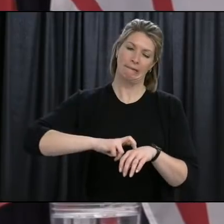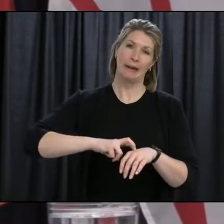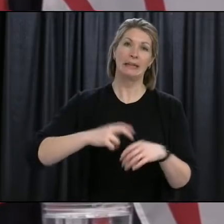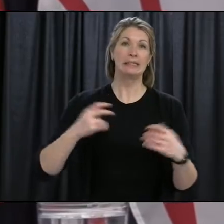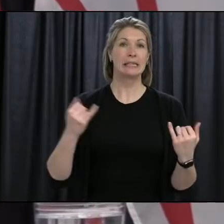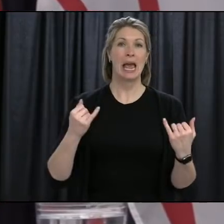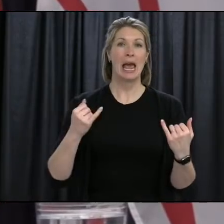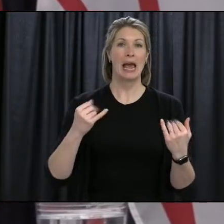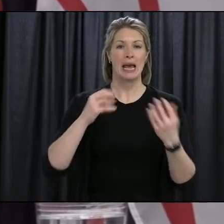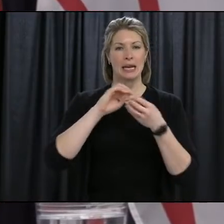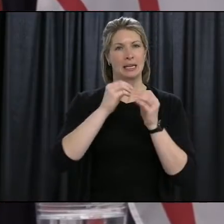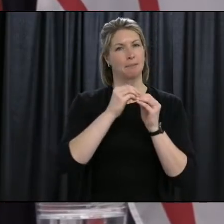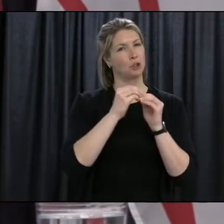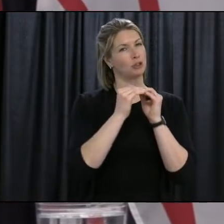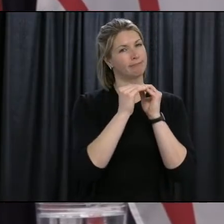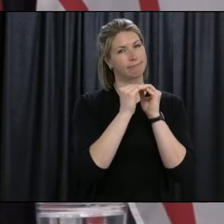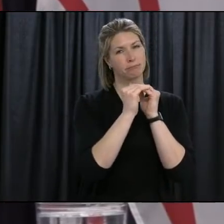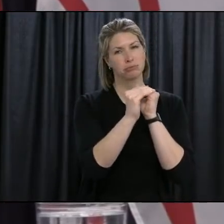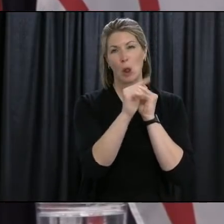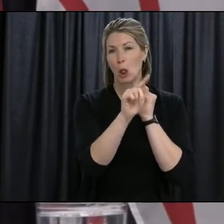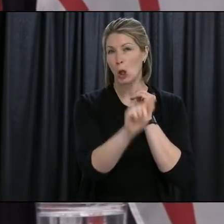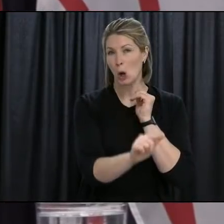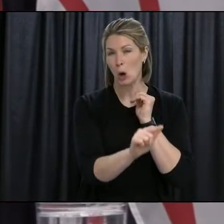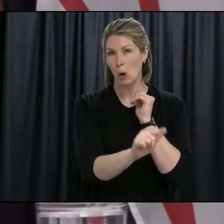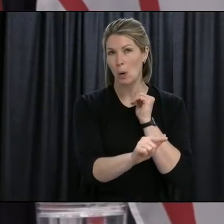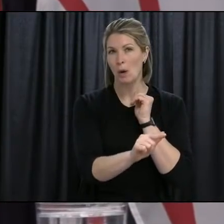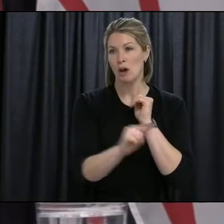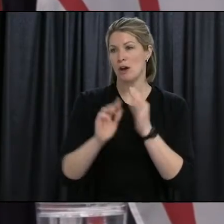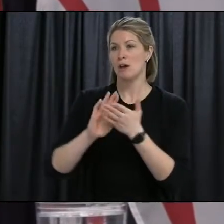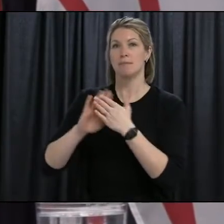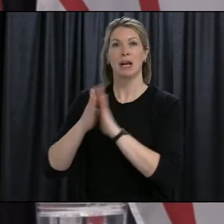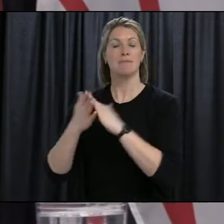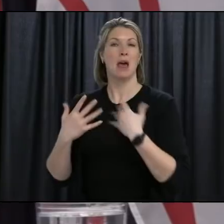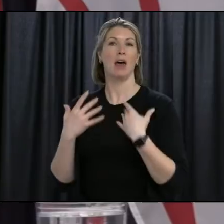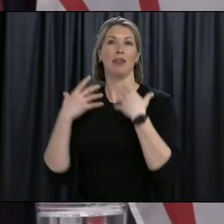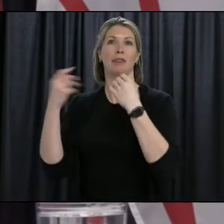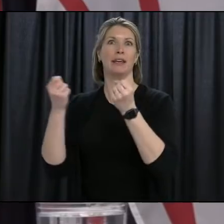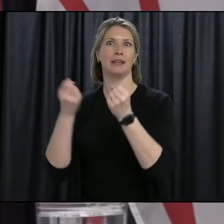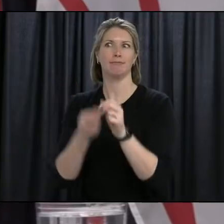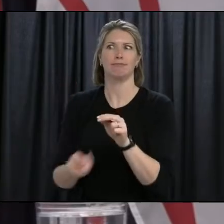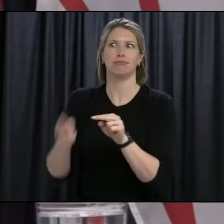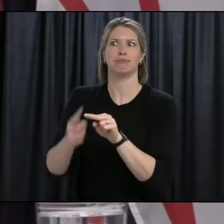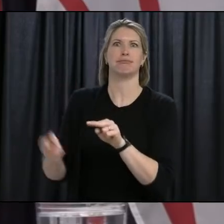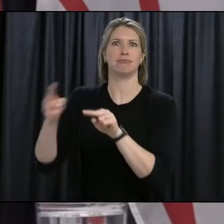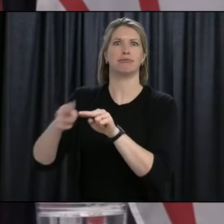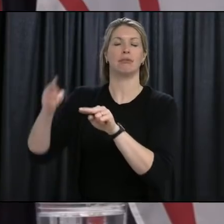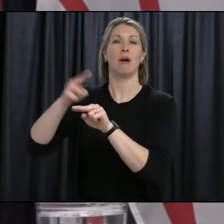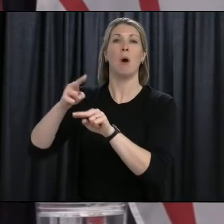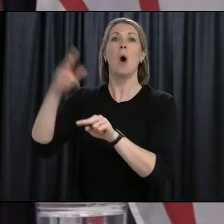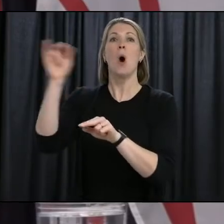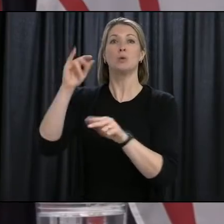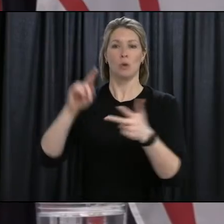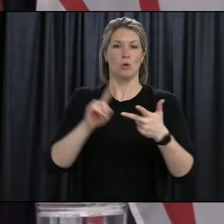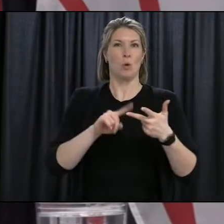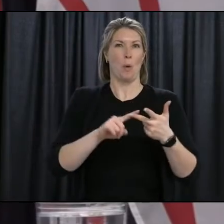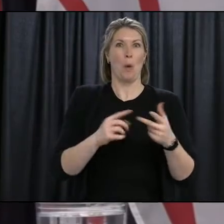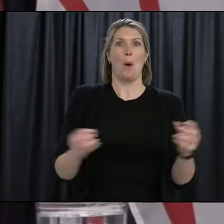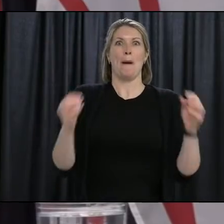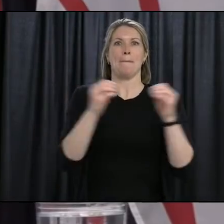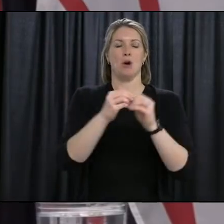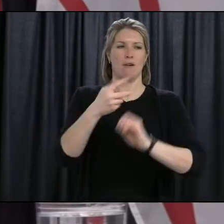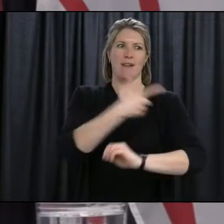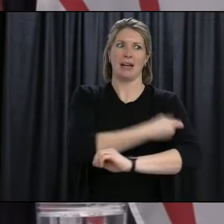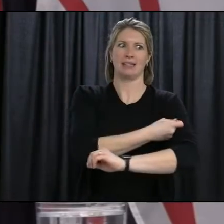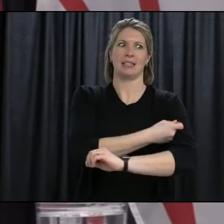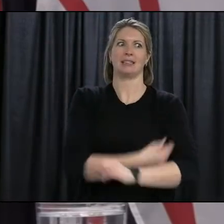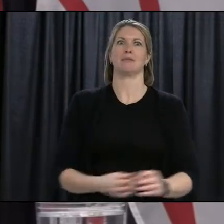down, the recoveries are going up, and there's promising, optimistic news about vaccines on the horizon. So